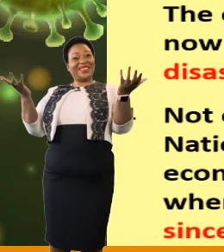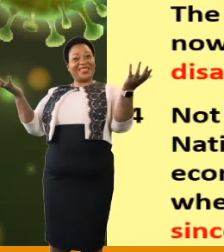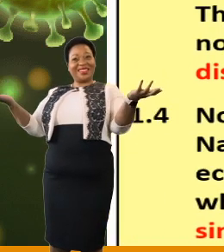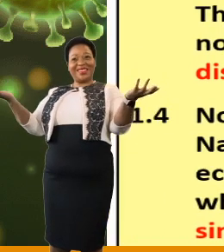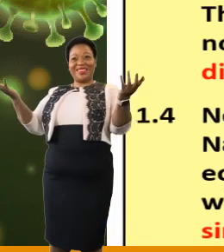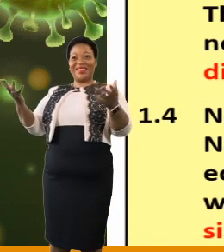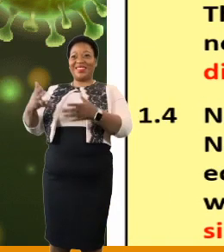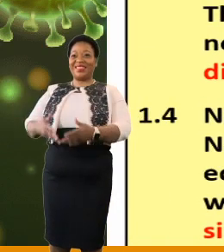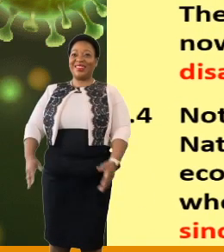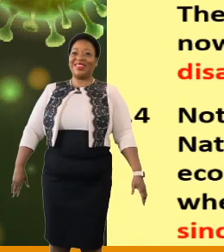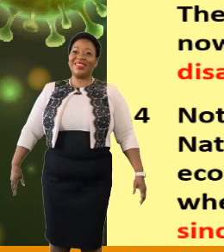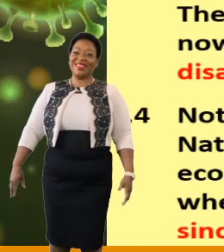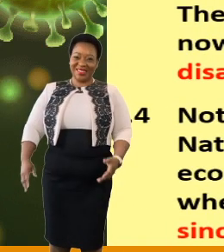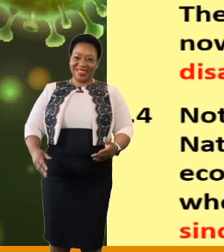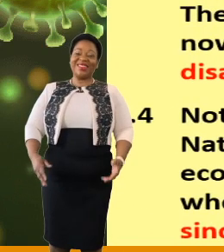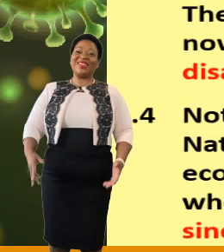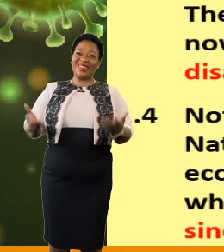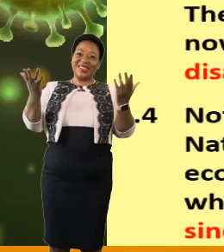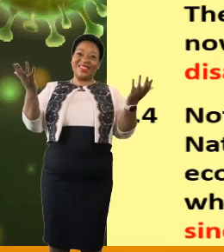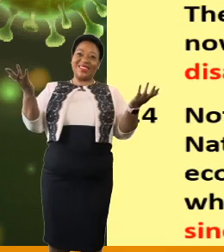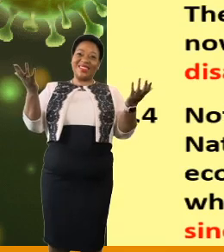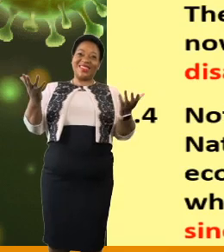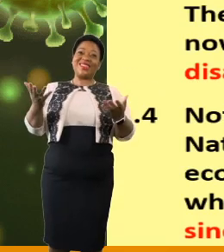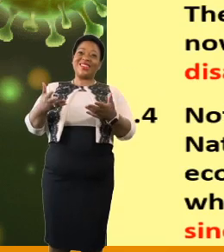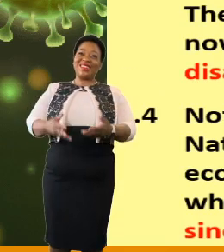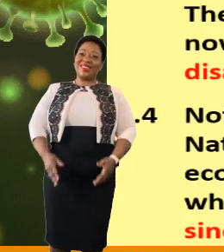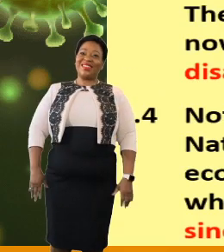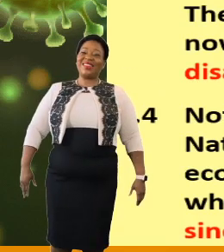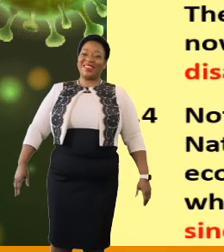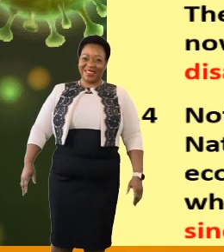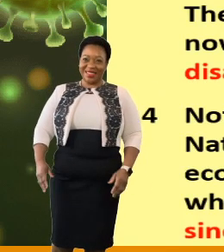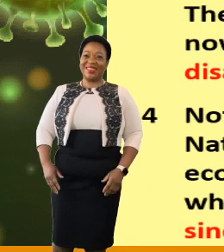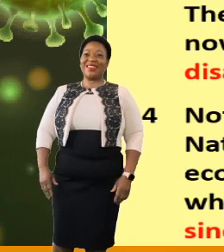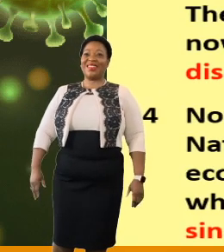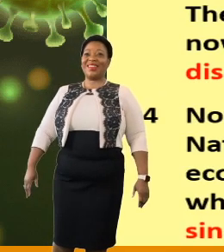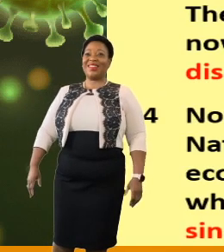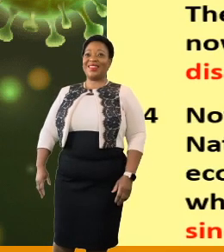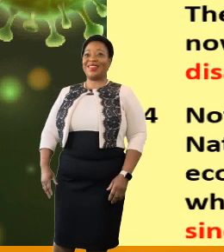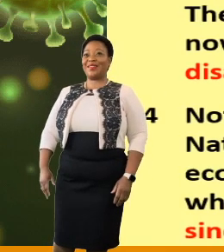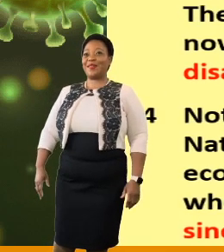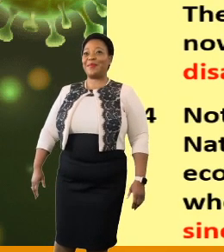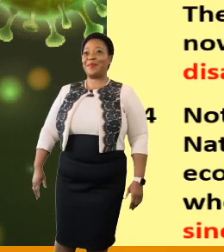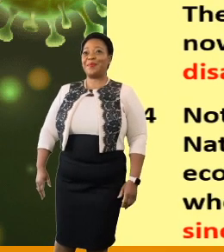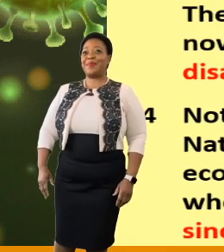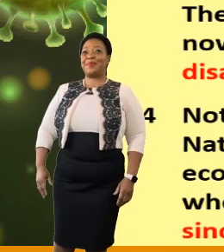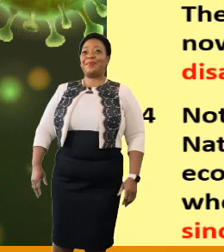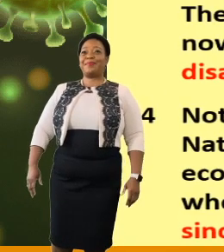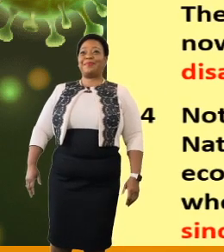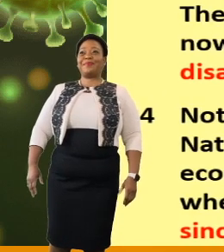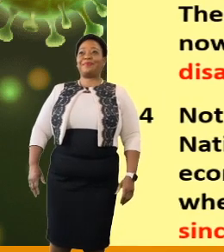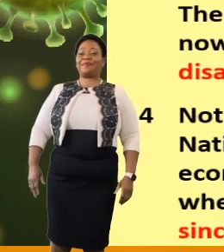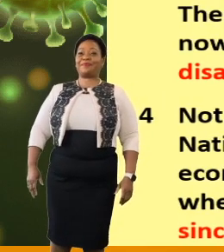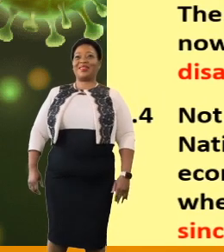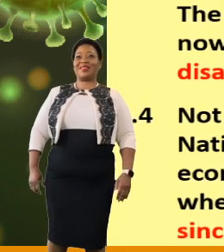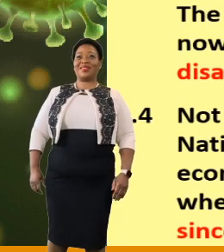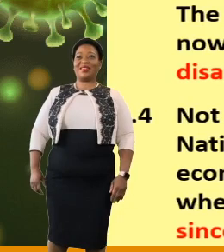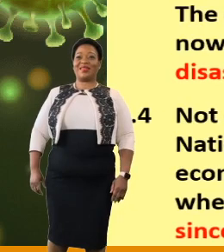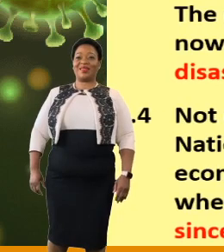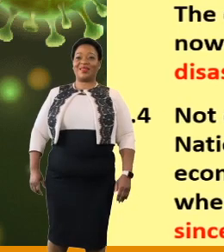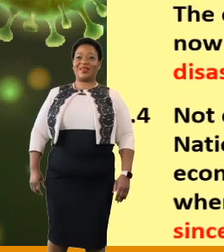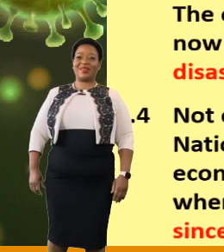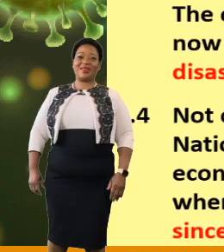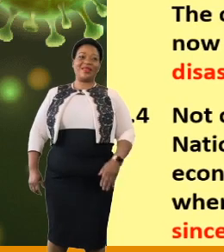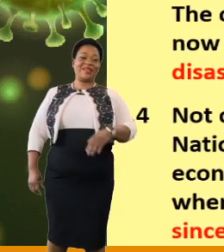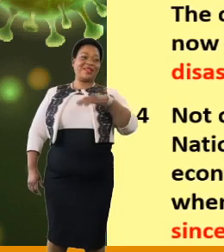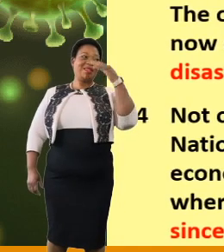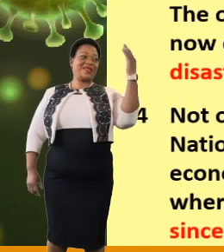The issue is that, as MEC indicated, that in some instances, the provincial economy has virtually come to a standstill.